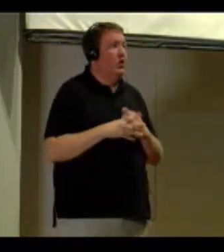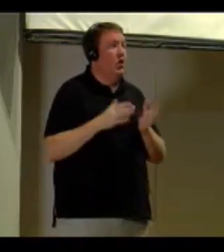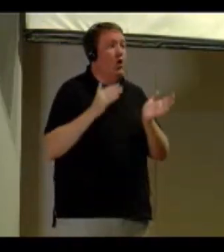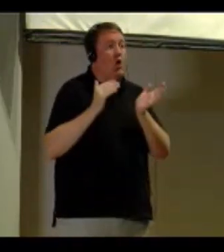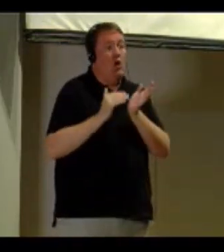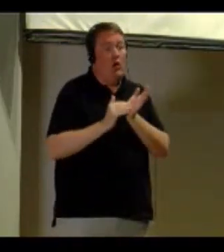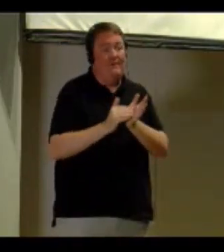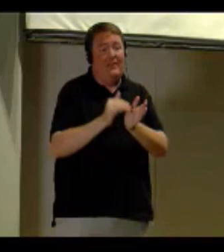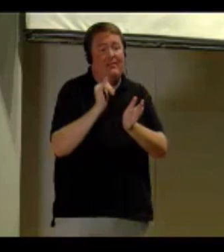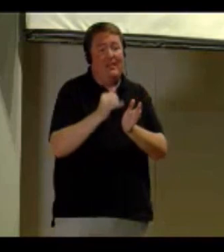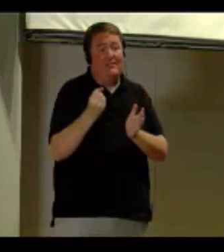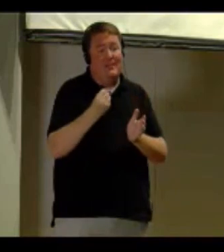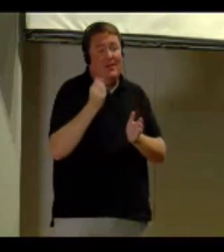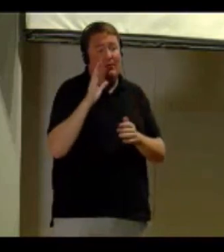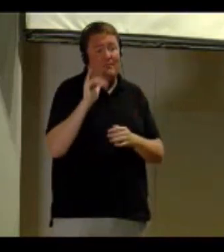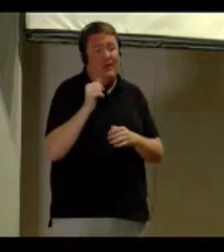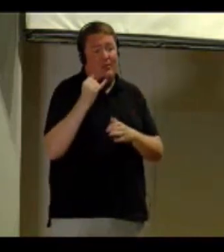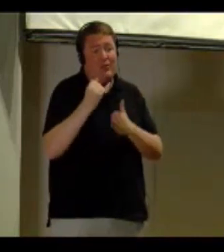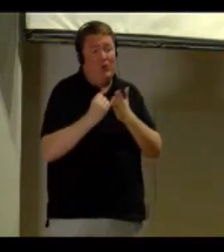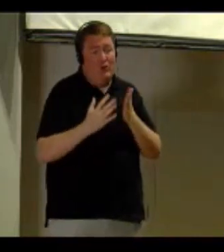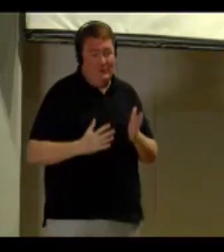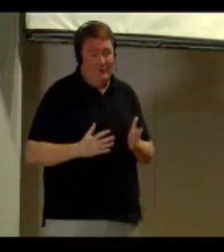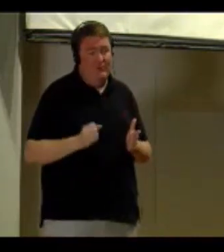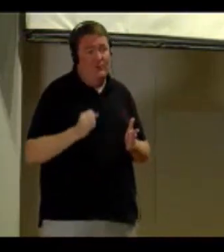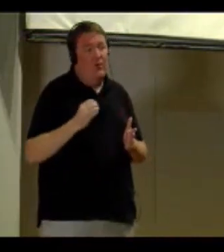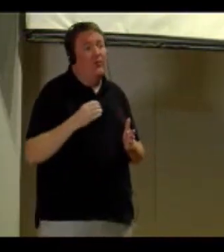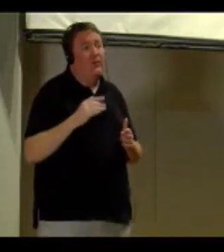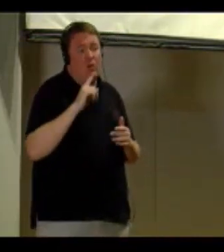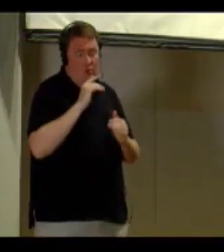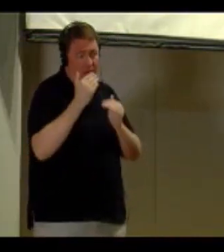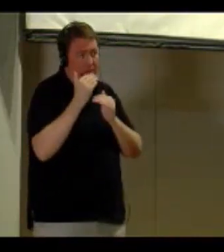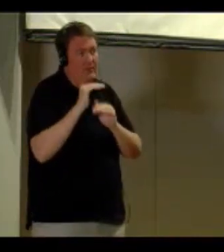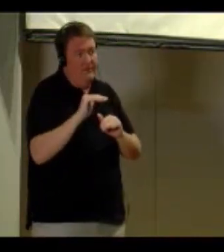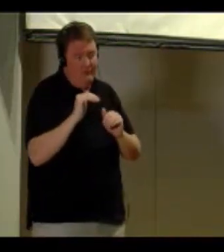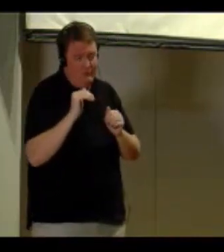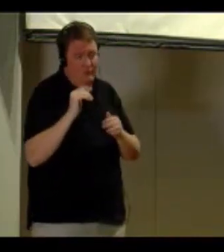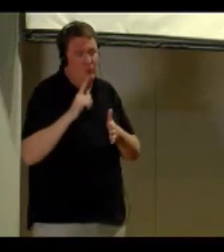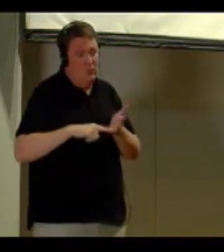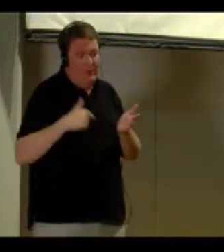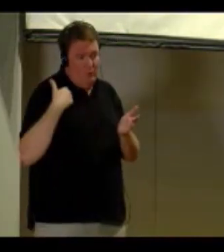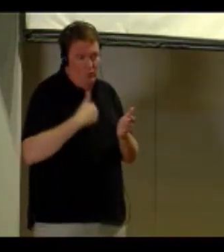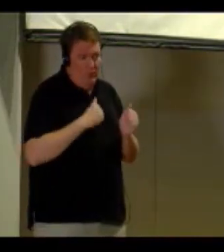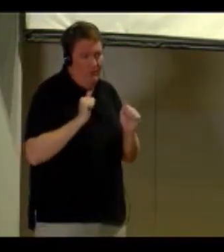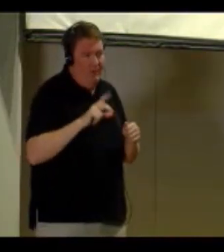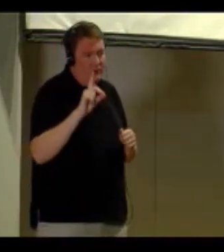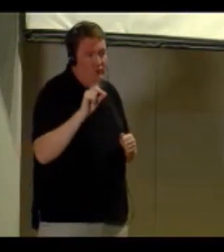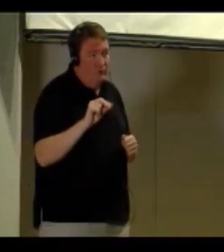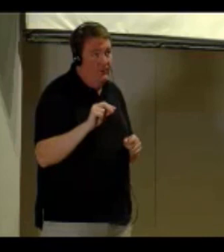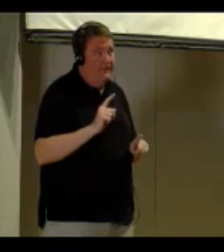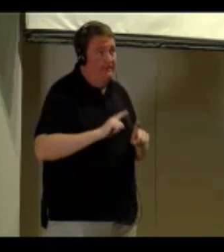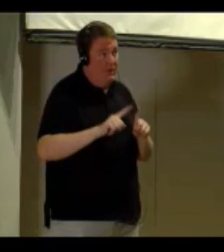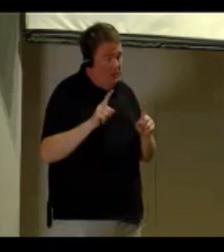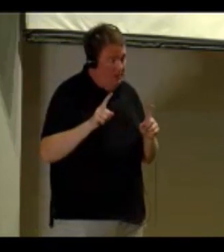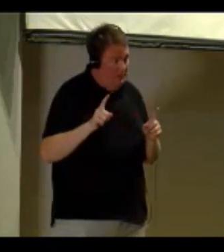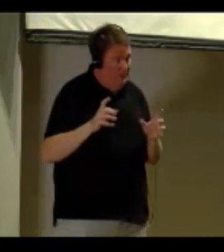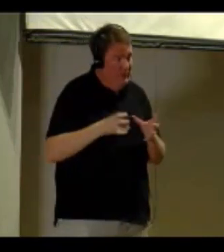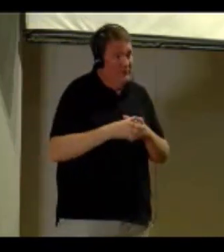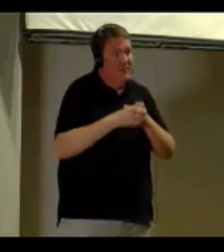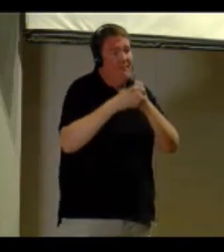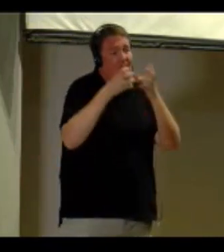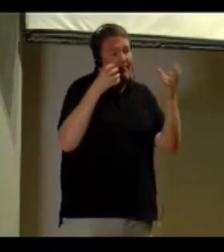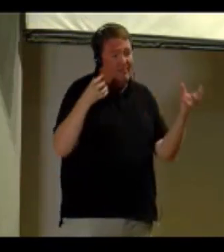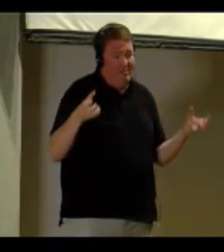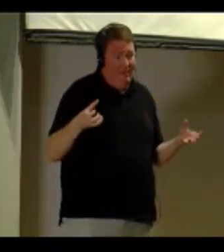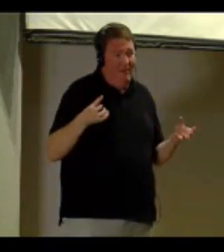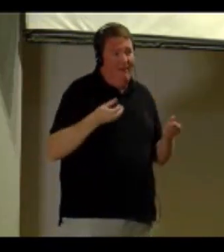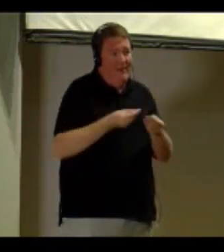by the artist. So there are limits to what we can do, but there's a great deal of material